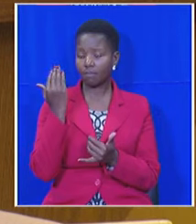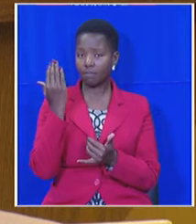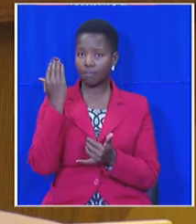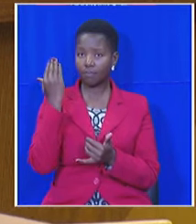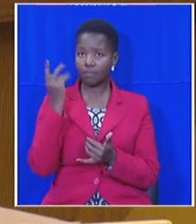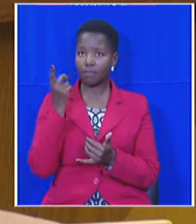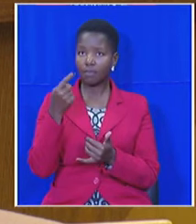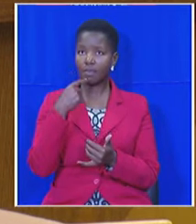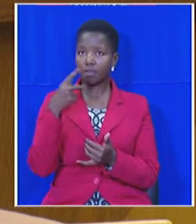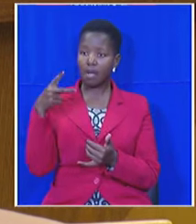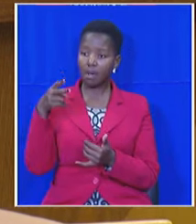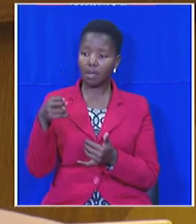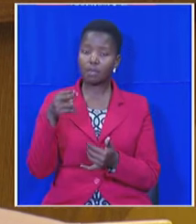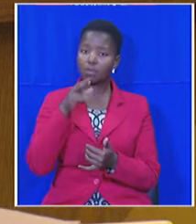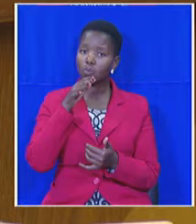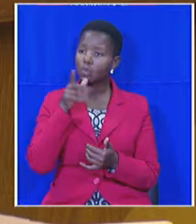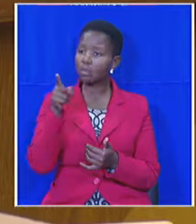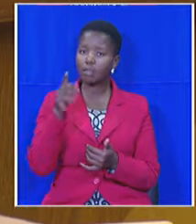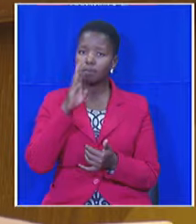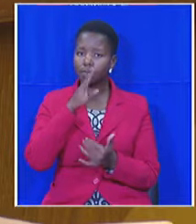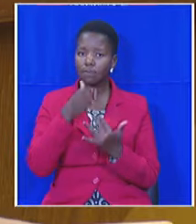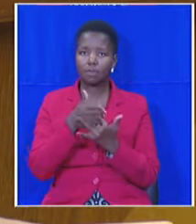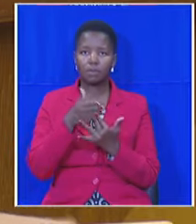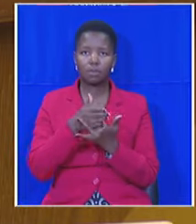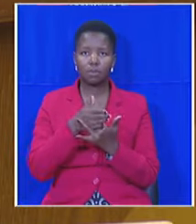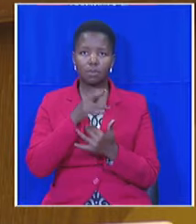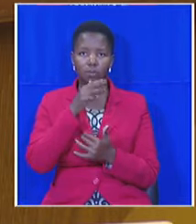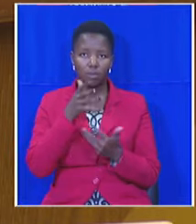ni respect the constitution. Which one?